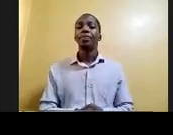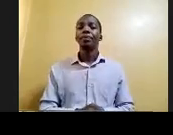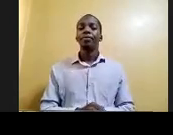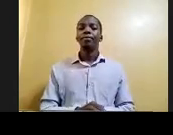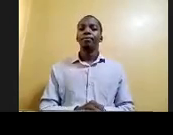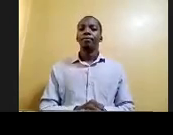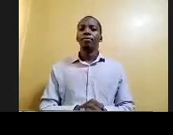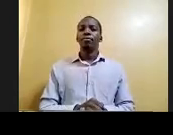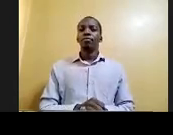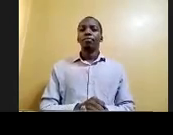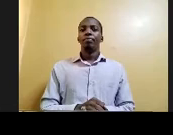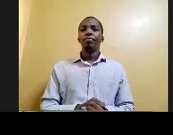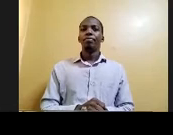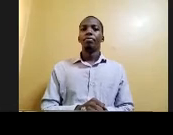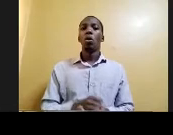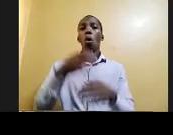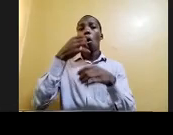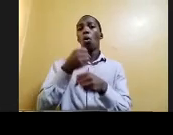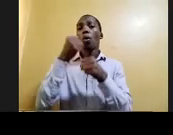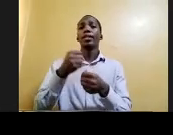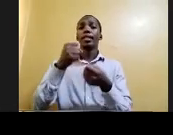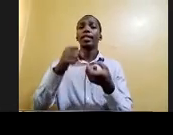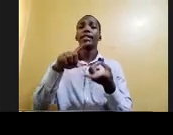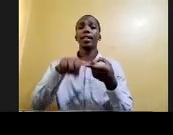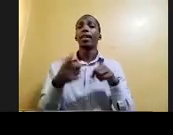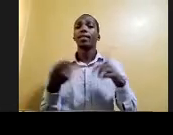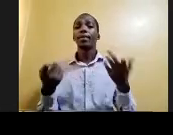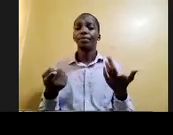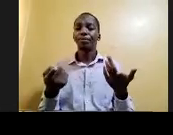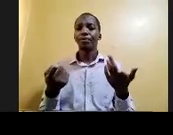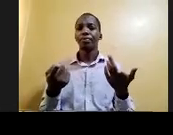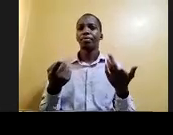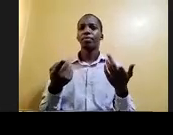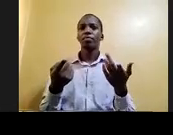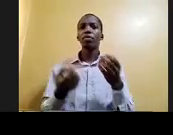Holding status, if we look now at production rules, that one thing important